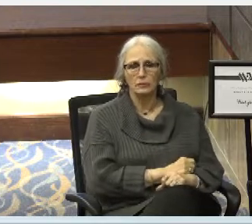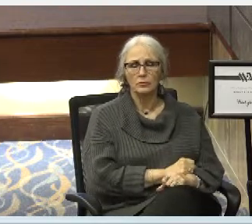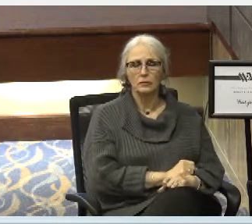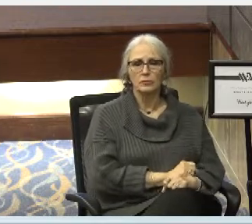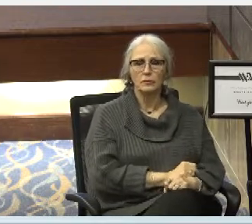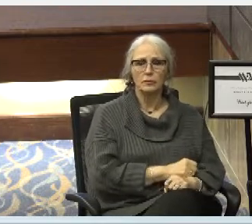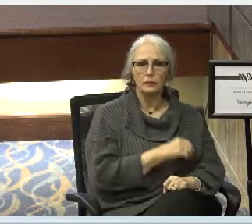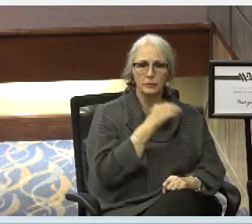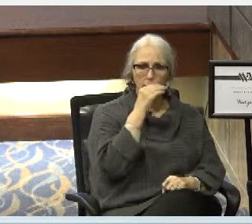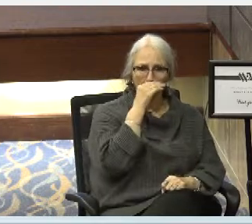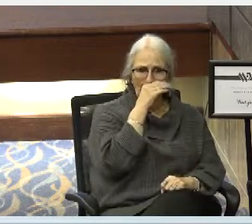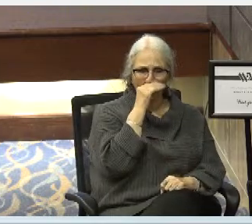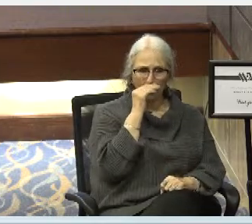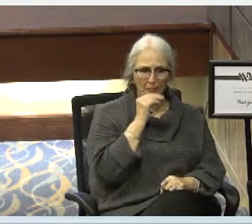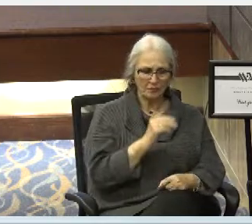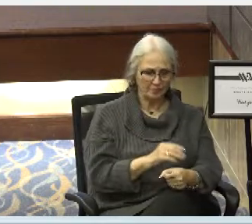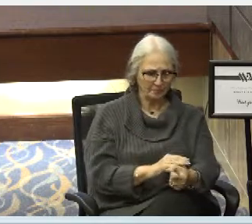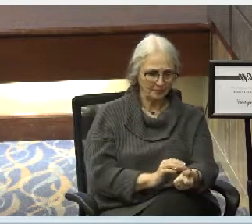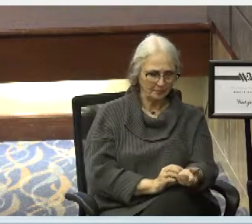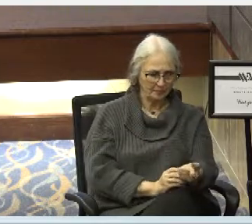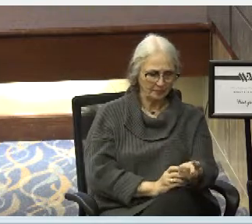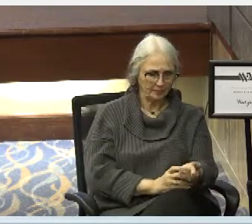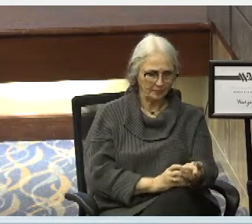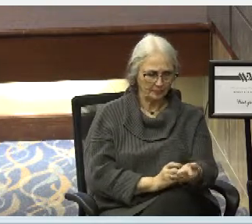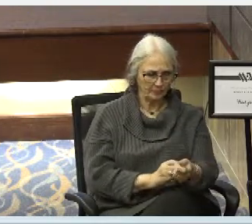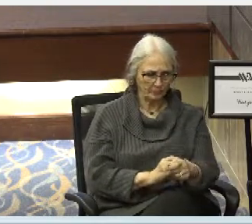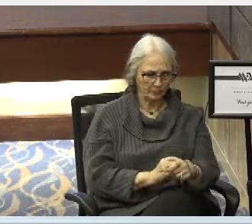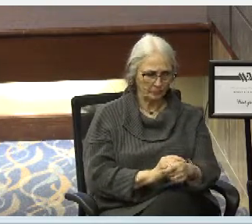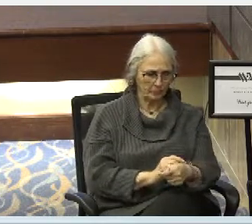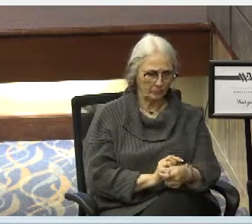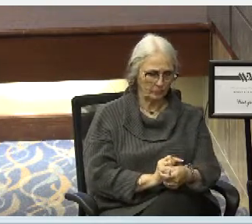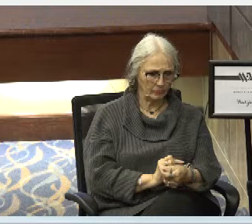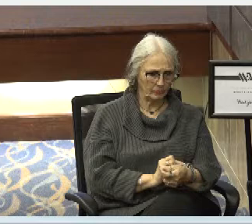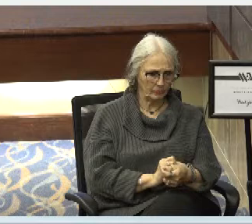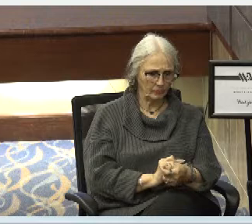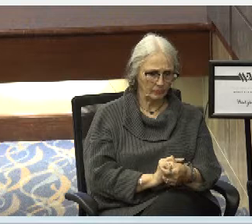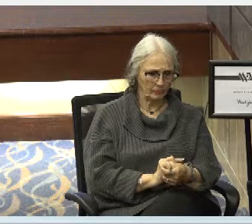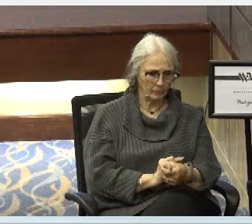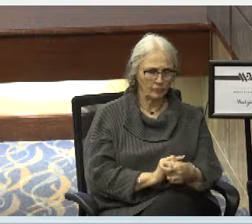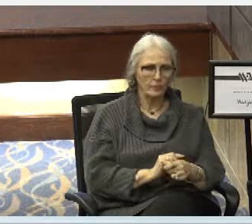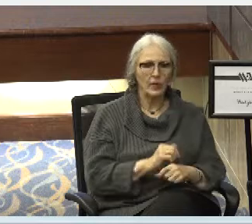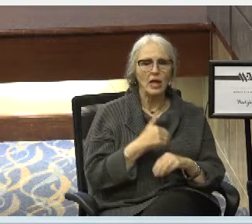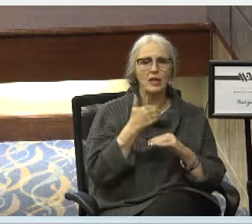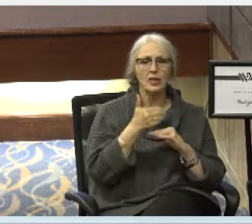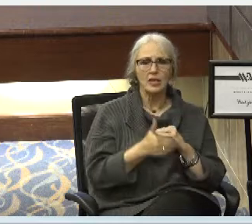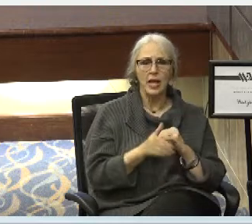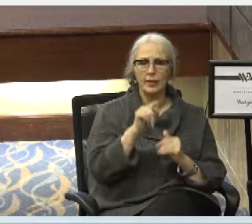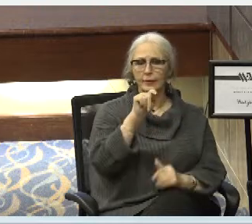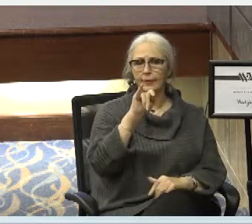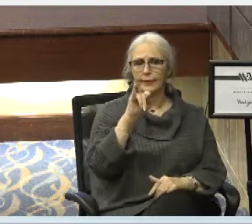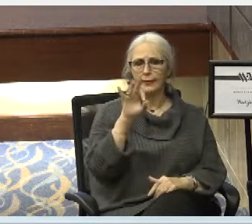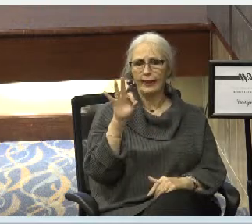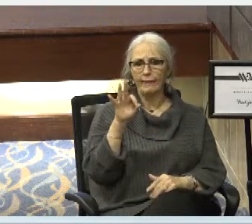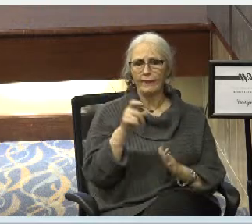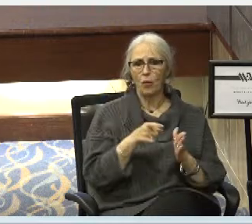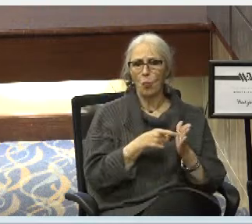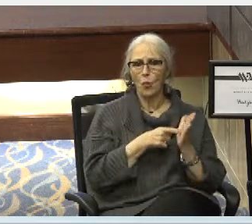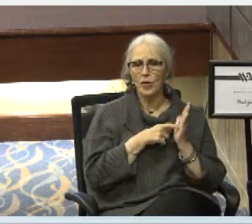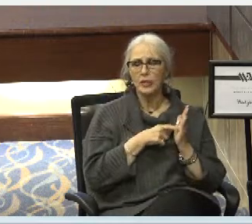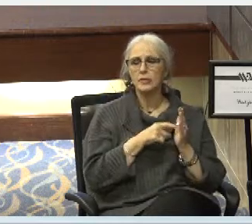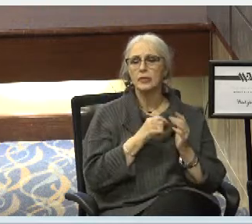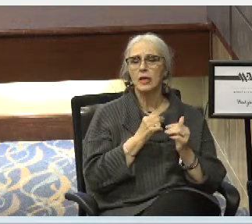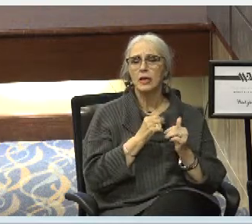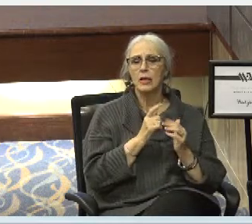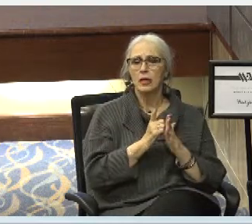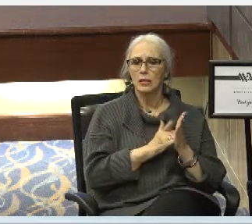All right. The next item is the Tiff ordinance. Council approved this ordinance on first reading at the March 1st meeting,